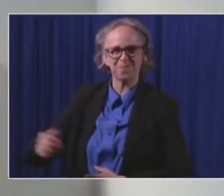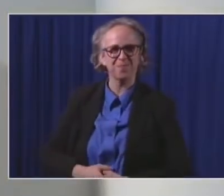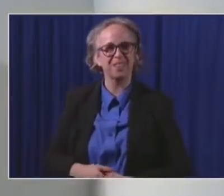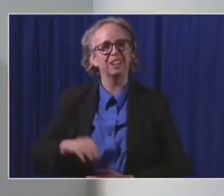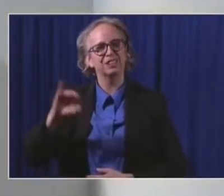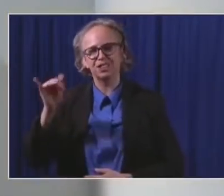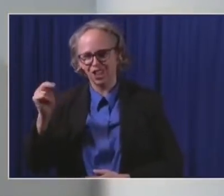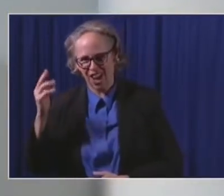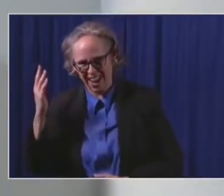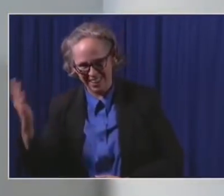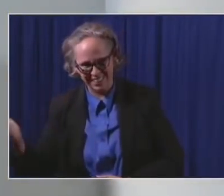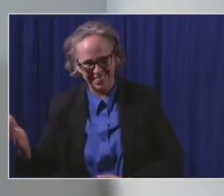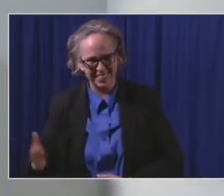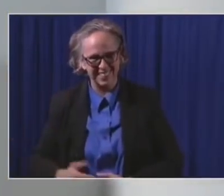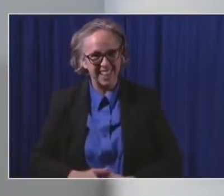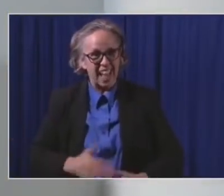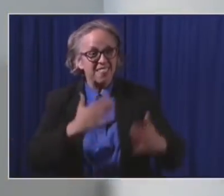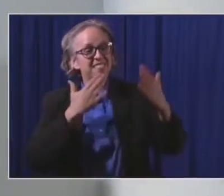Sean?